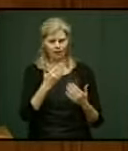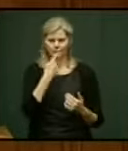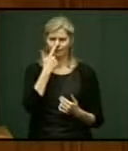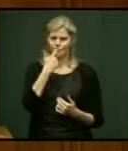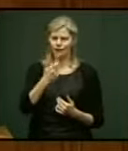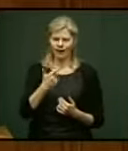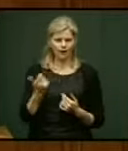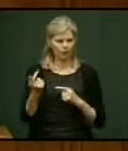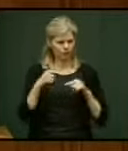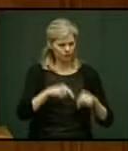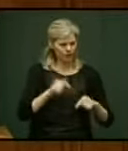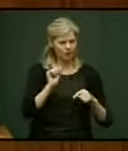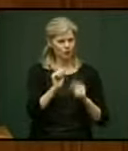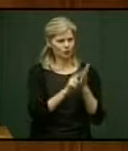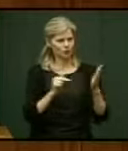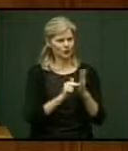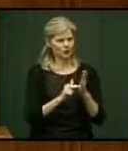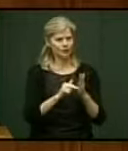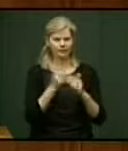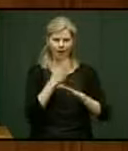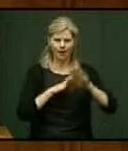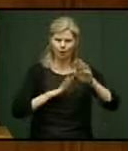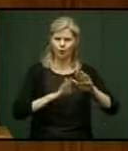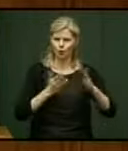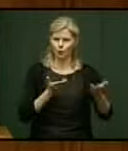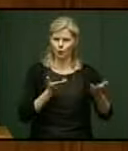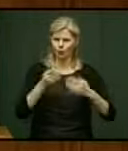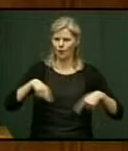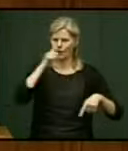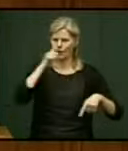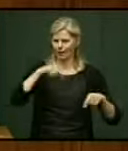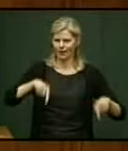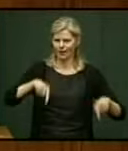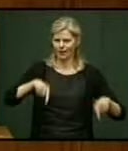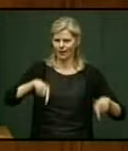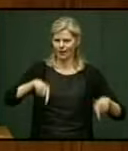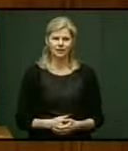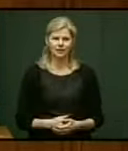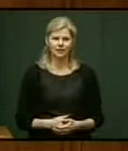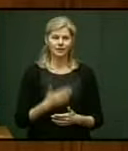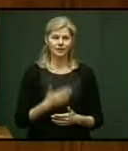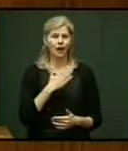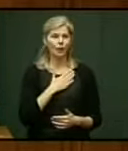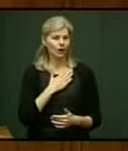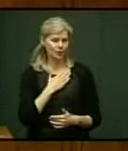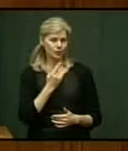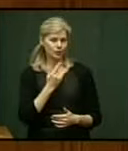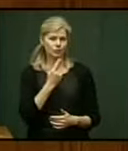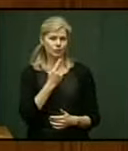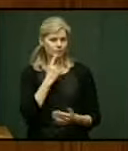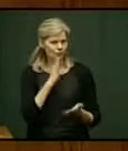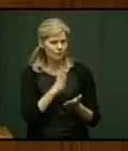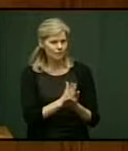people of Aotearoa, New Zealand. I'd like to take this opportunity to affirm my allegiance to Te Tiriti